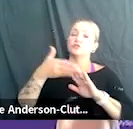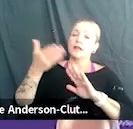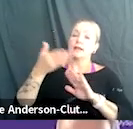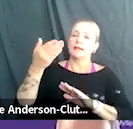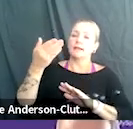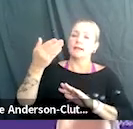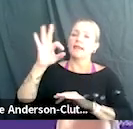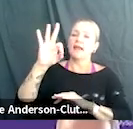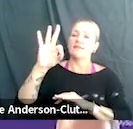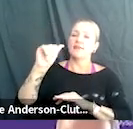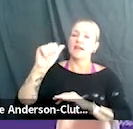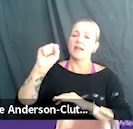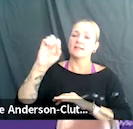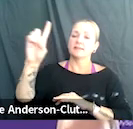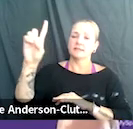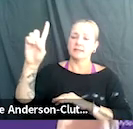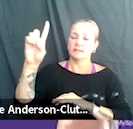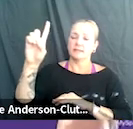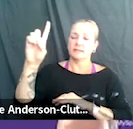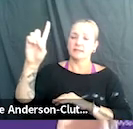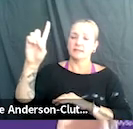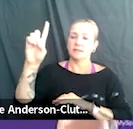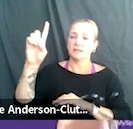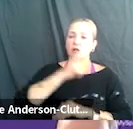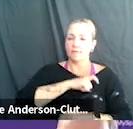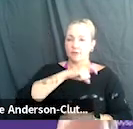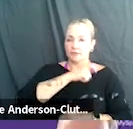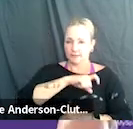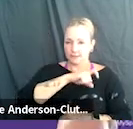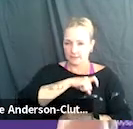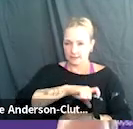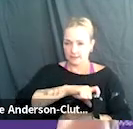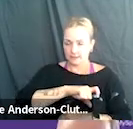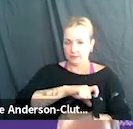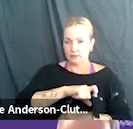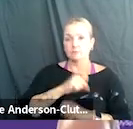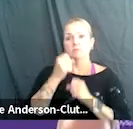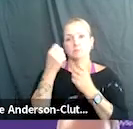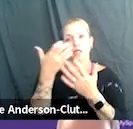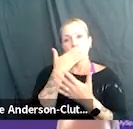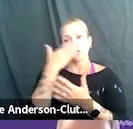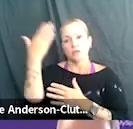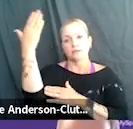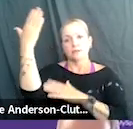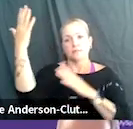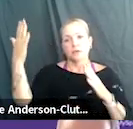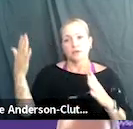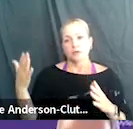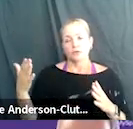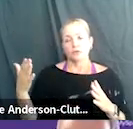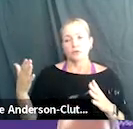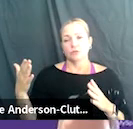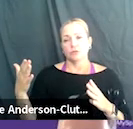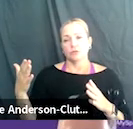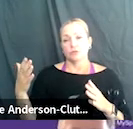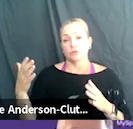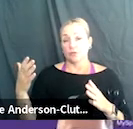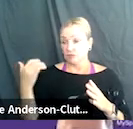Conference with some excellent speakers. So if people are interested and haven't seen the announcements, you can go to